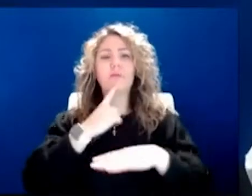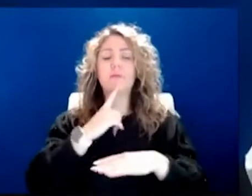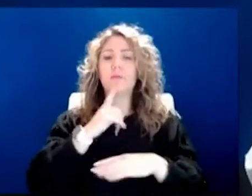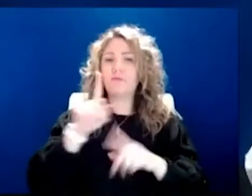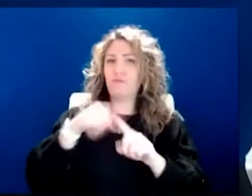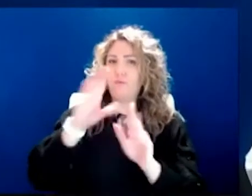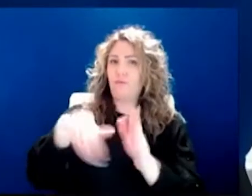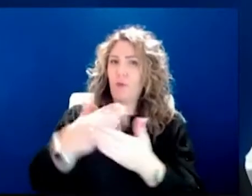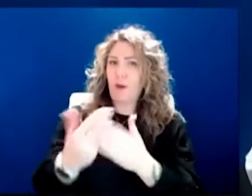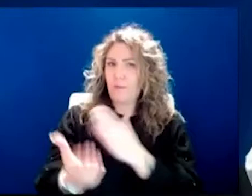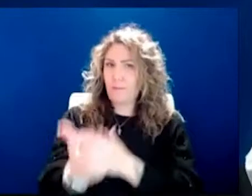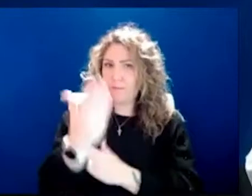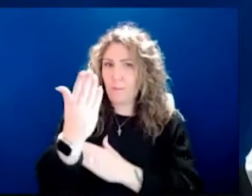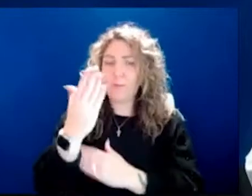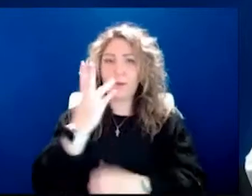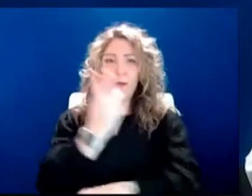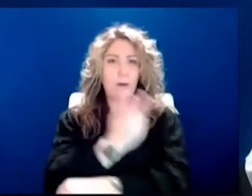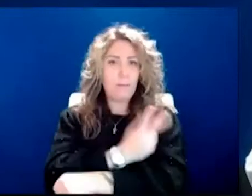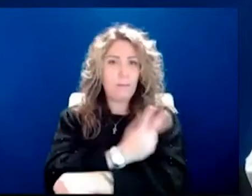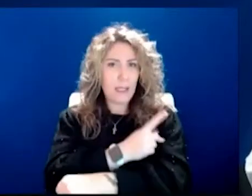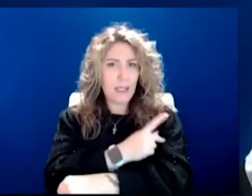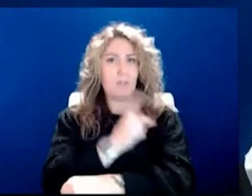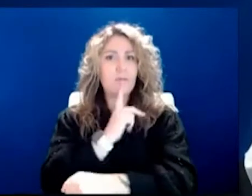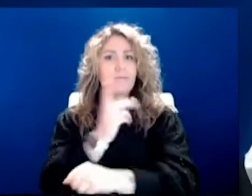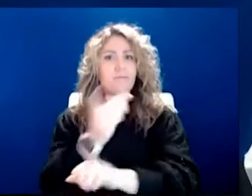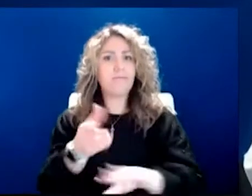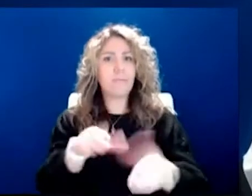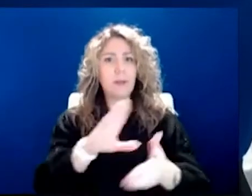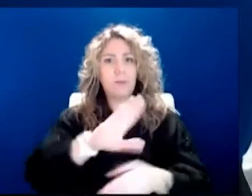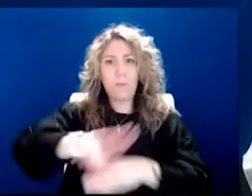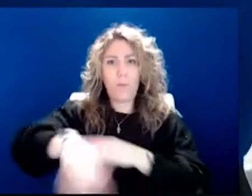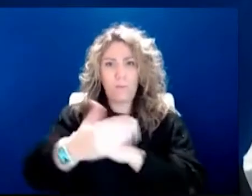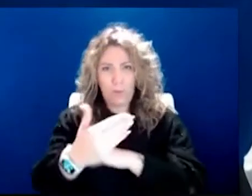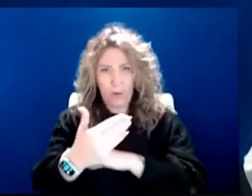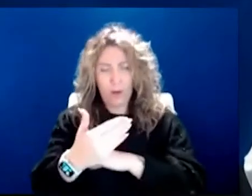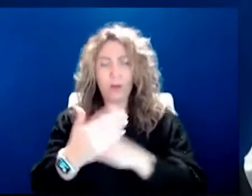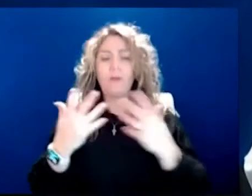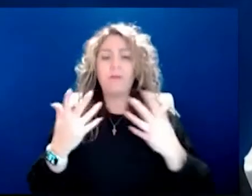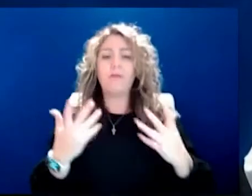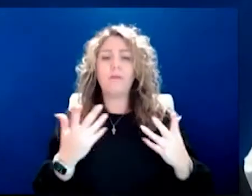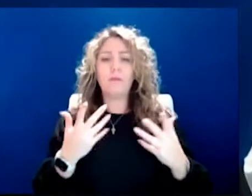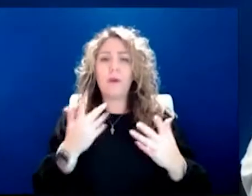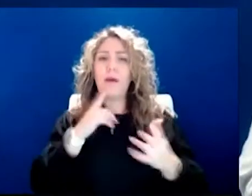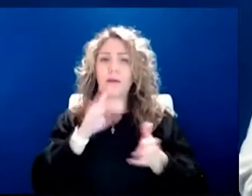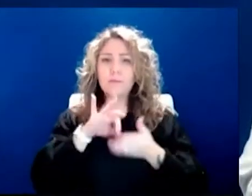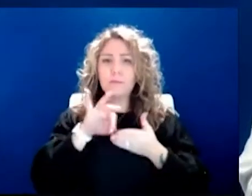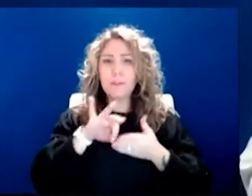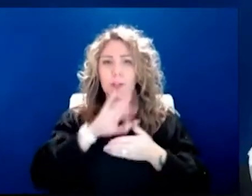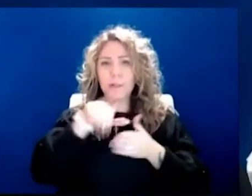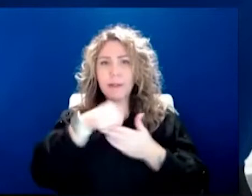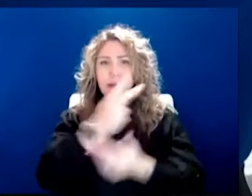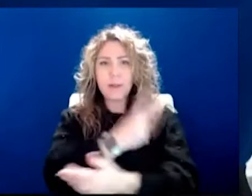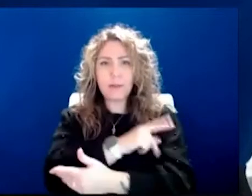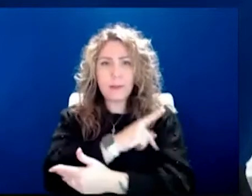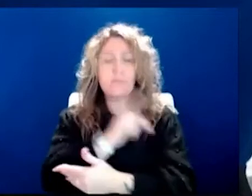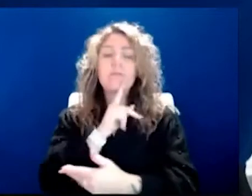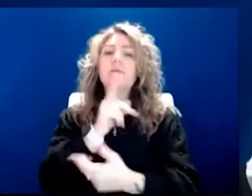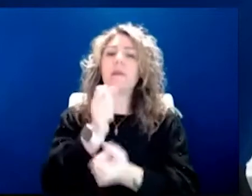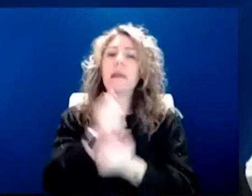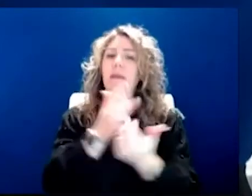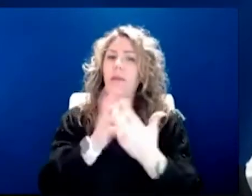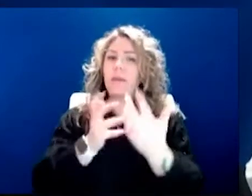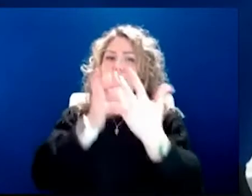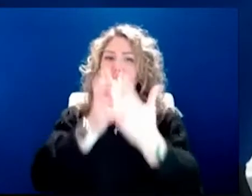have patients that have passed away overnight. So I count all of my patients. I make sure everything matches. I call